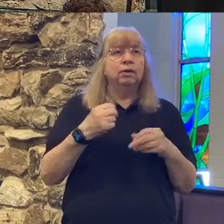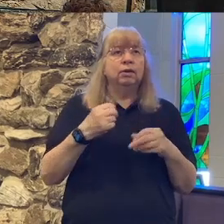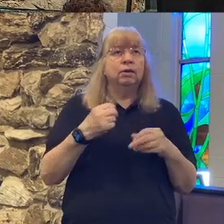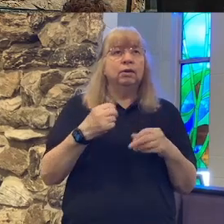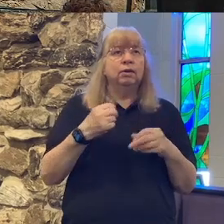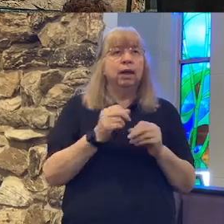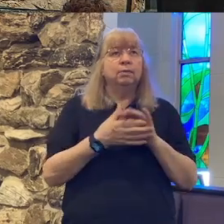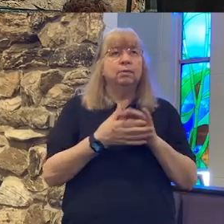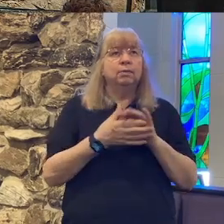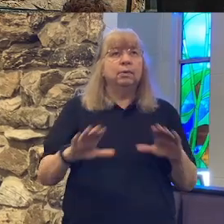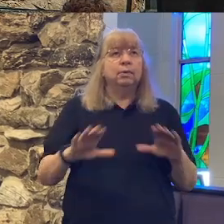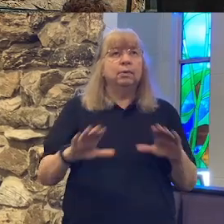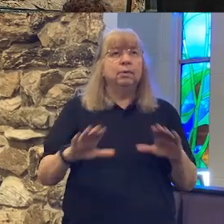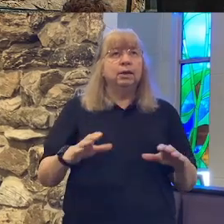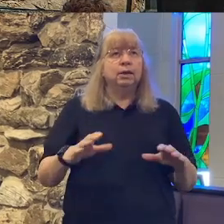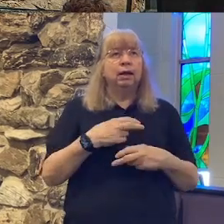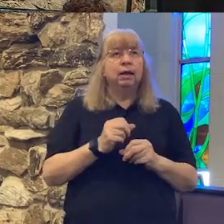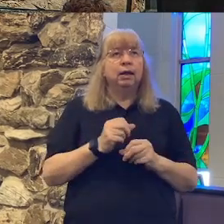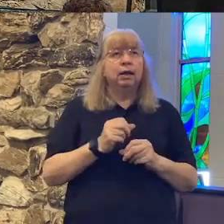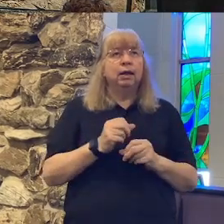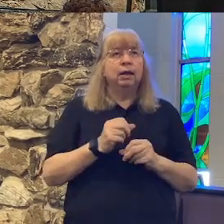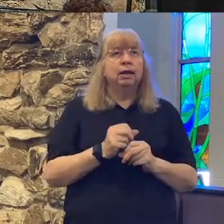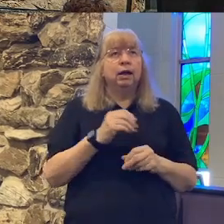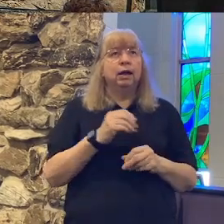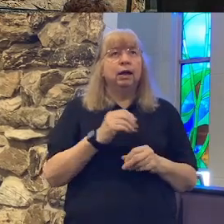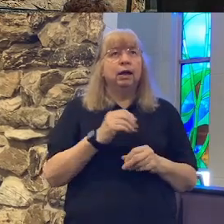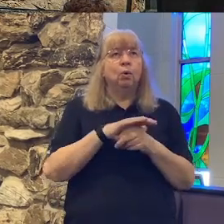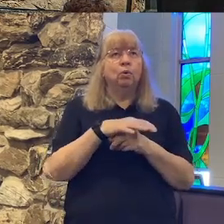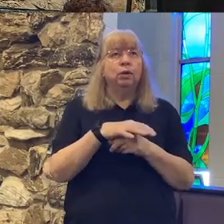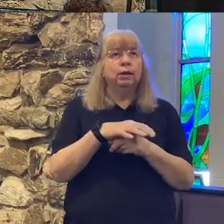healing and wholeness.